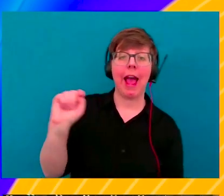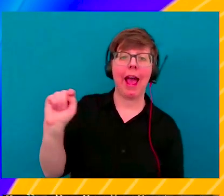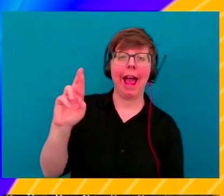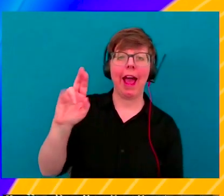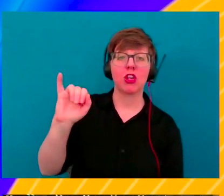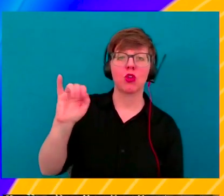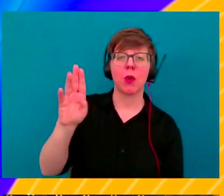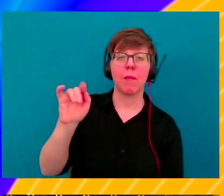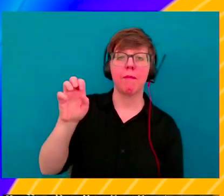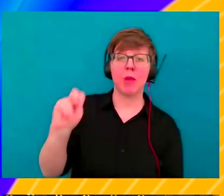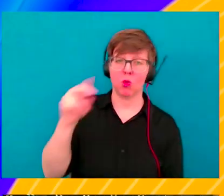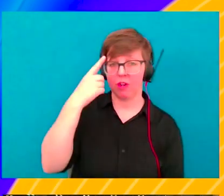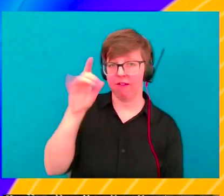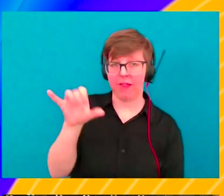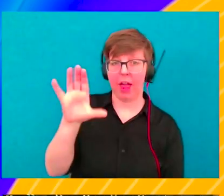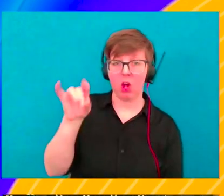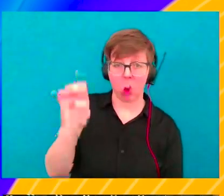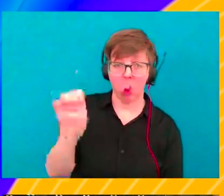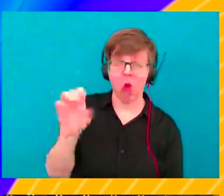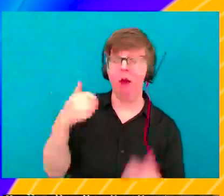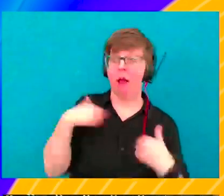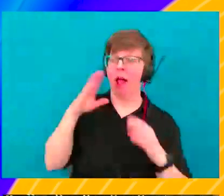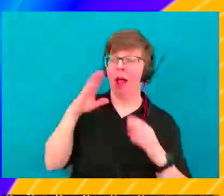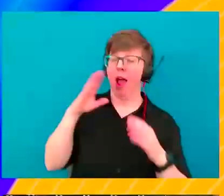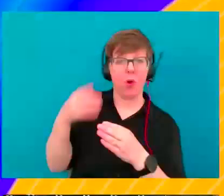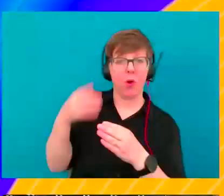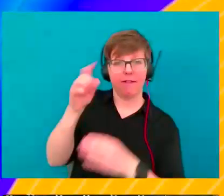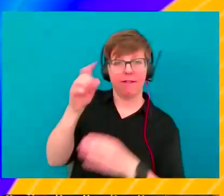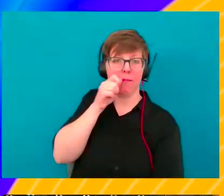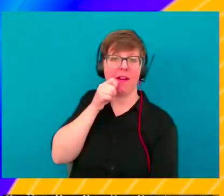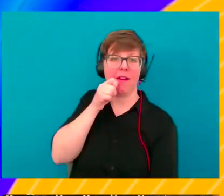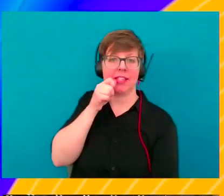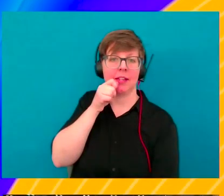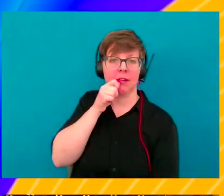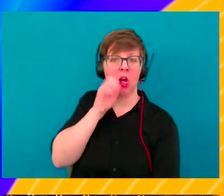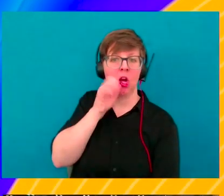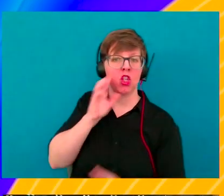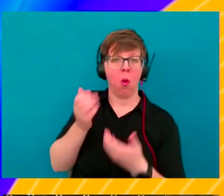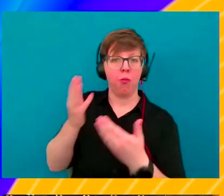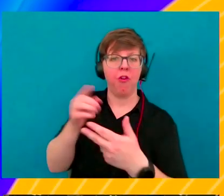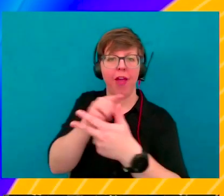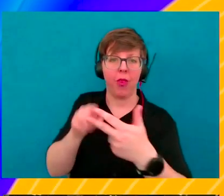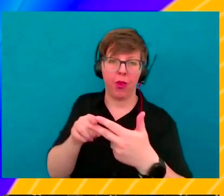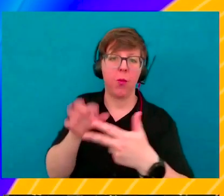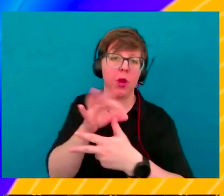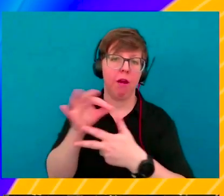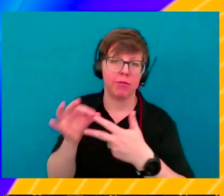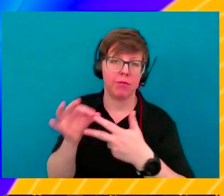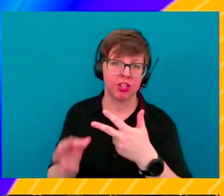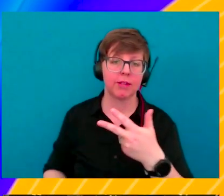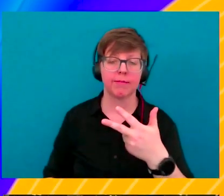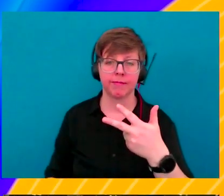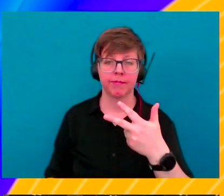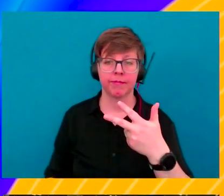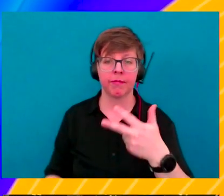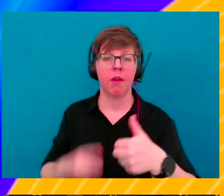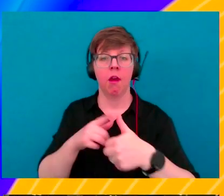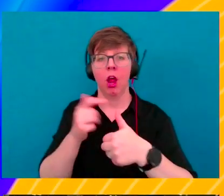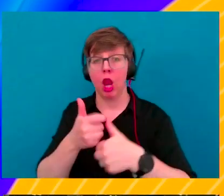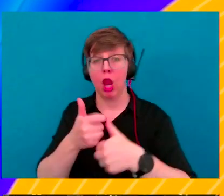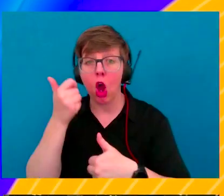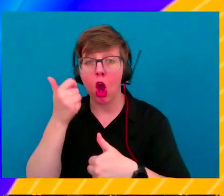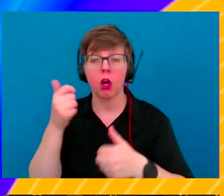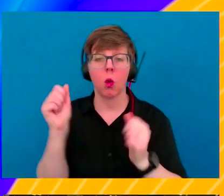a real focus on sort of the privacy of this. So this has given me three options for this code base. I can do a longer one with a log